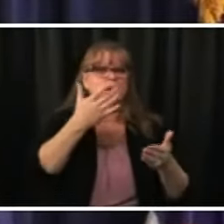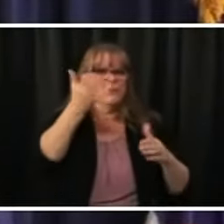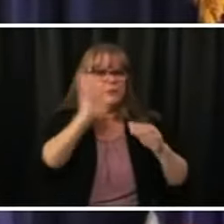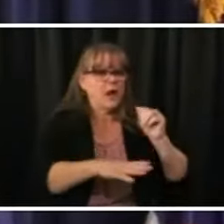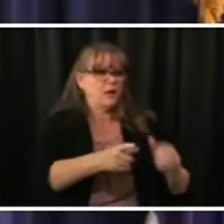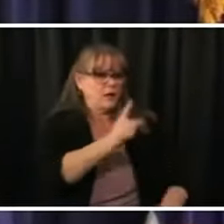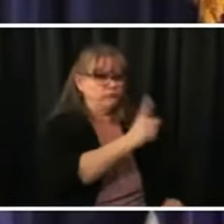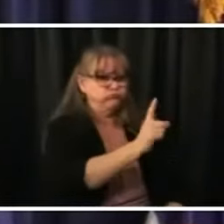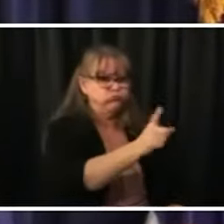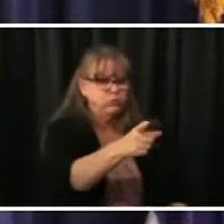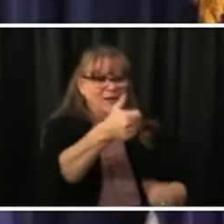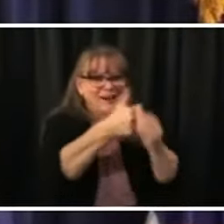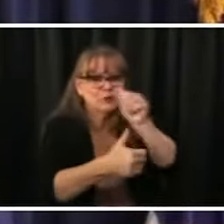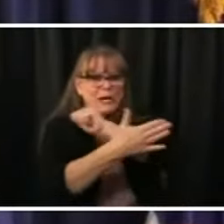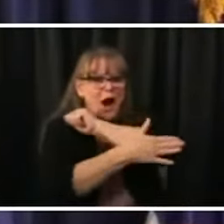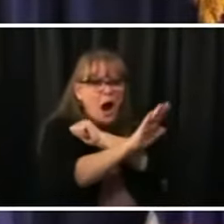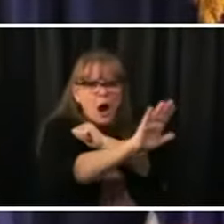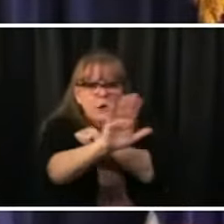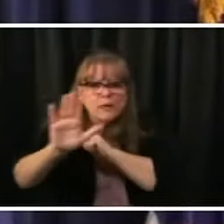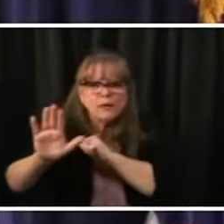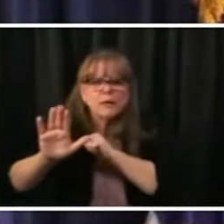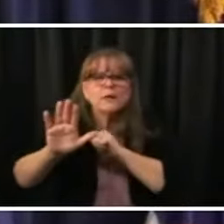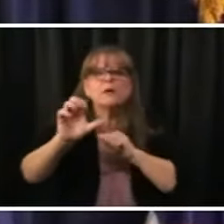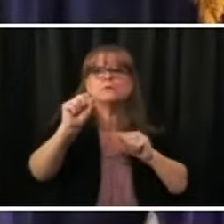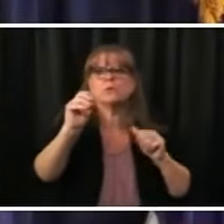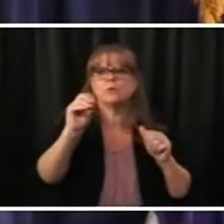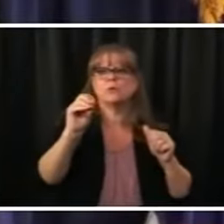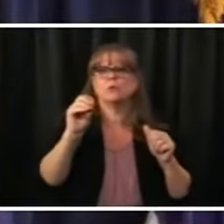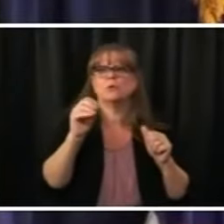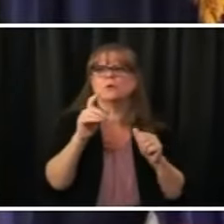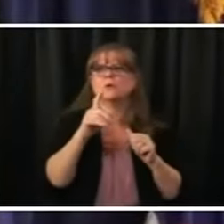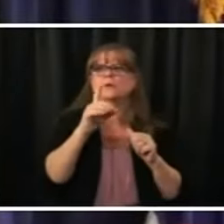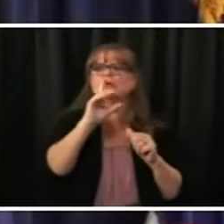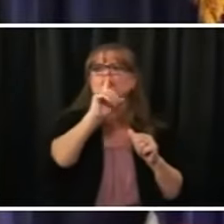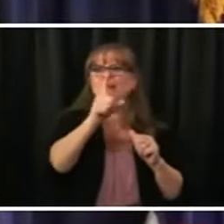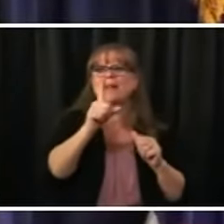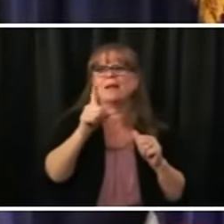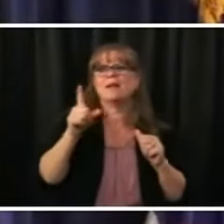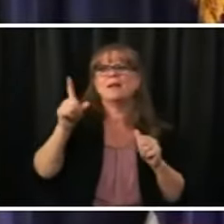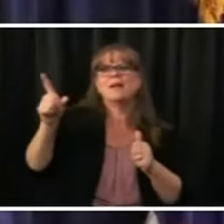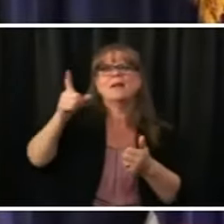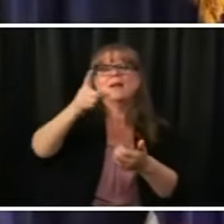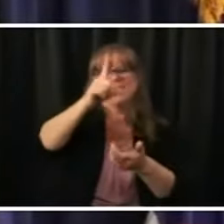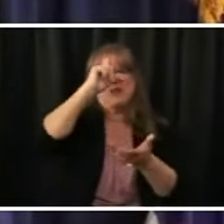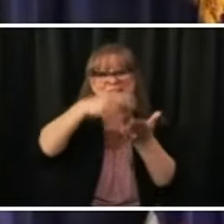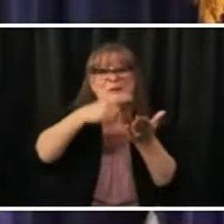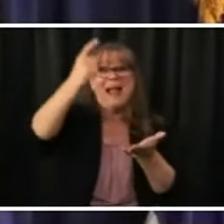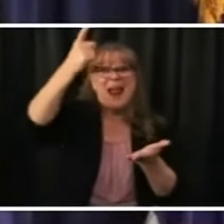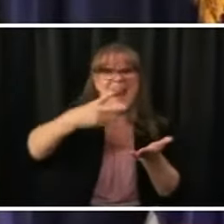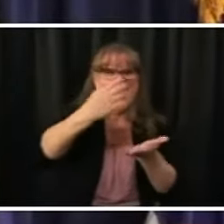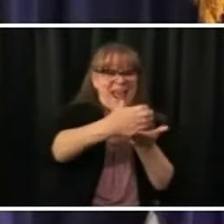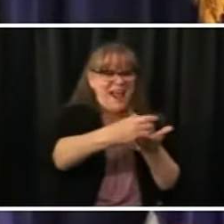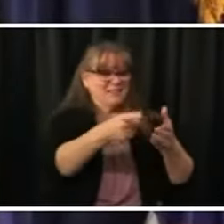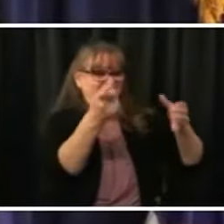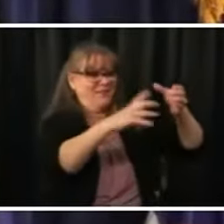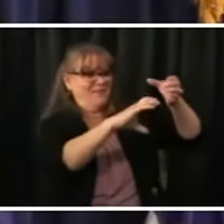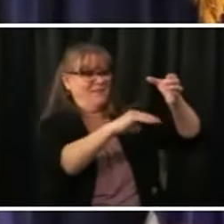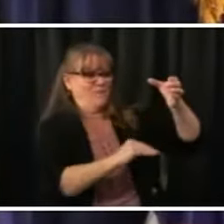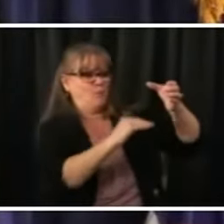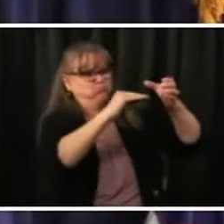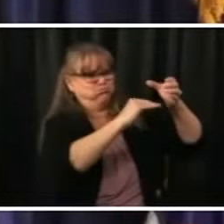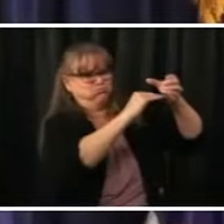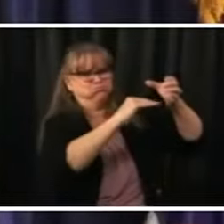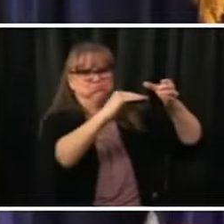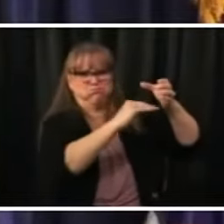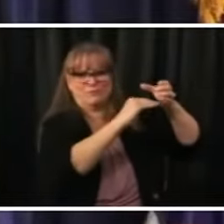glass is half full or the glass is half empty. What's gotten better? Increased supply, now with the announcement of 9,000 more a week,